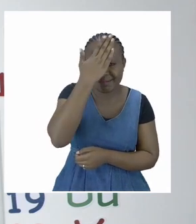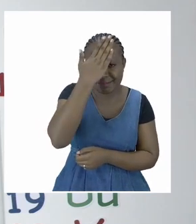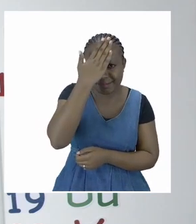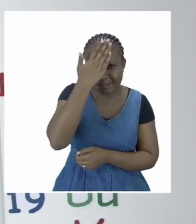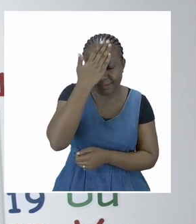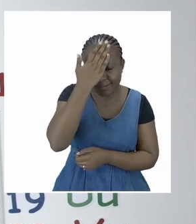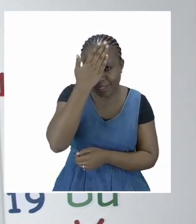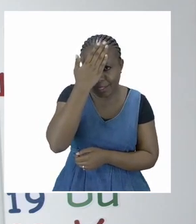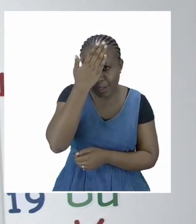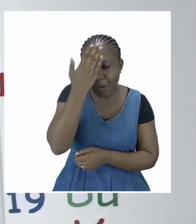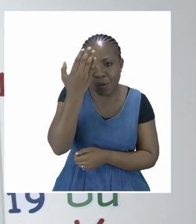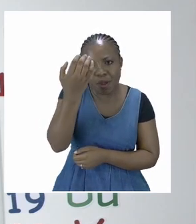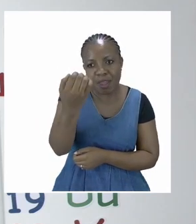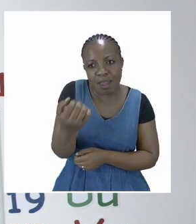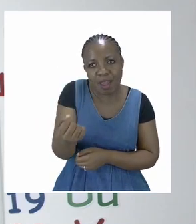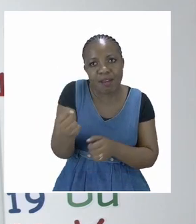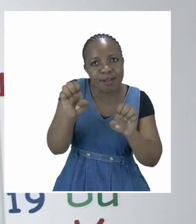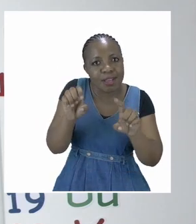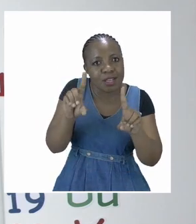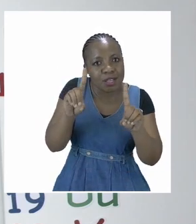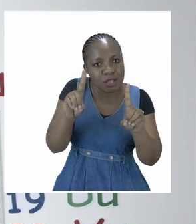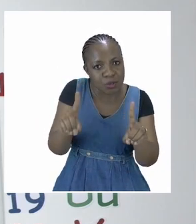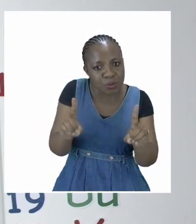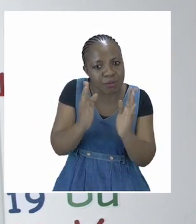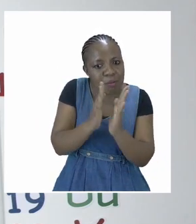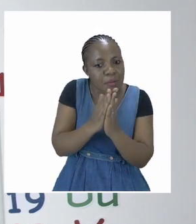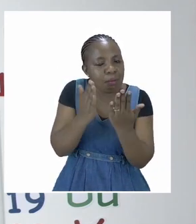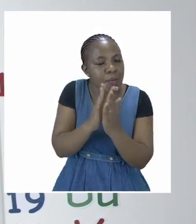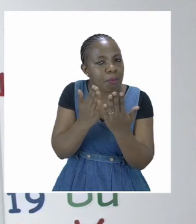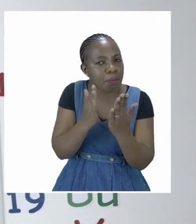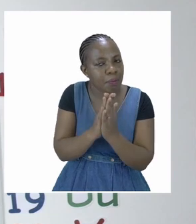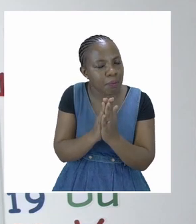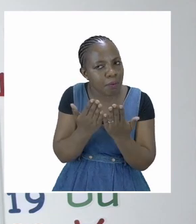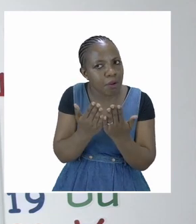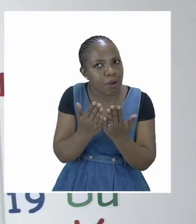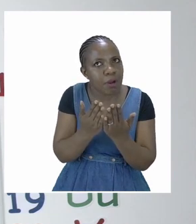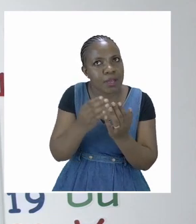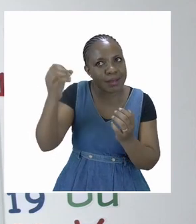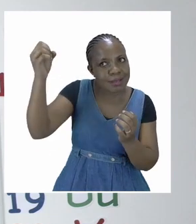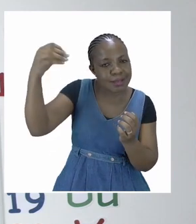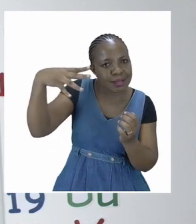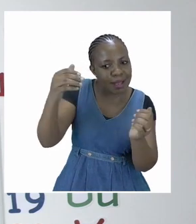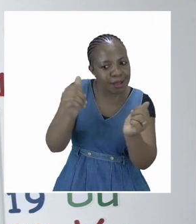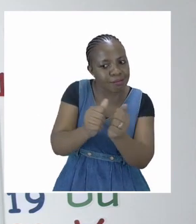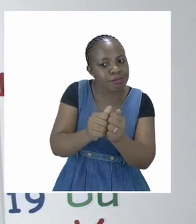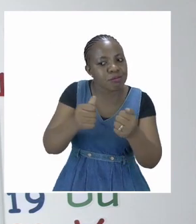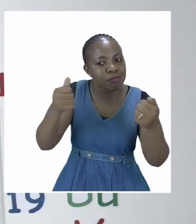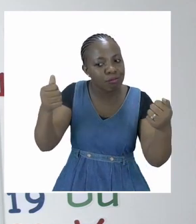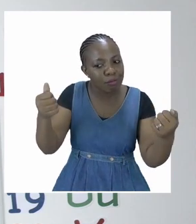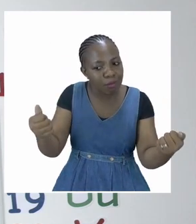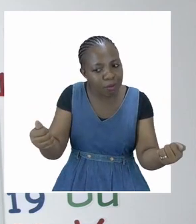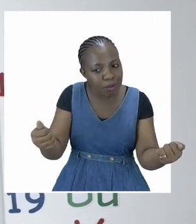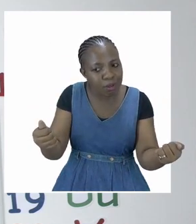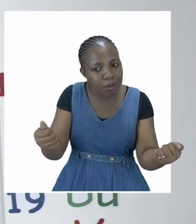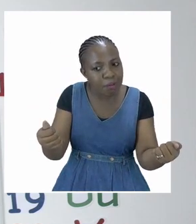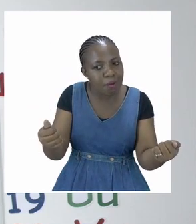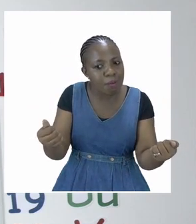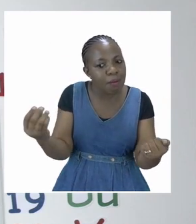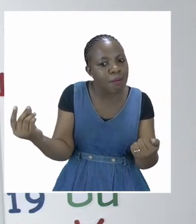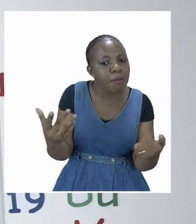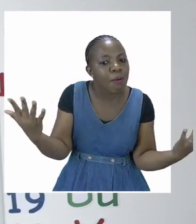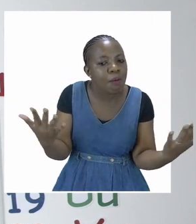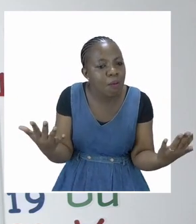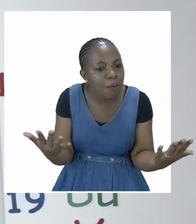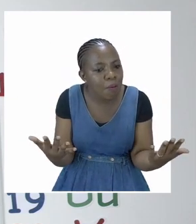booklet in our daily newspaper, street sales, or at your school every Monday